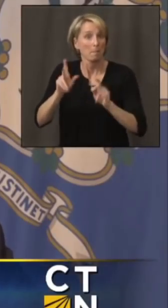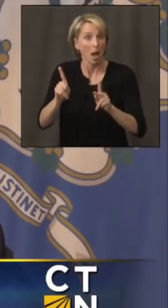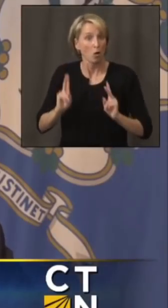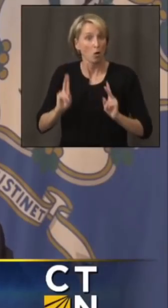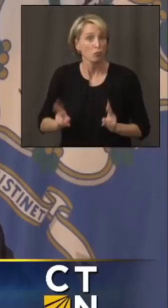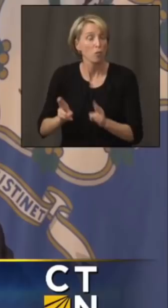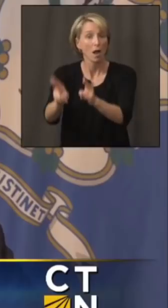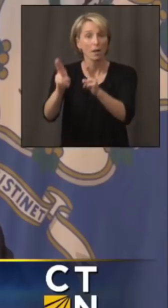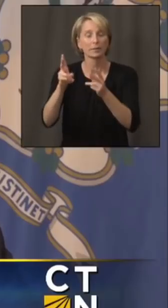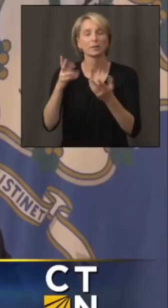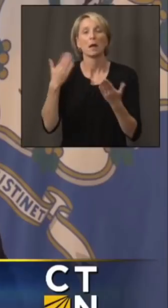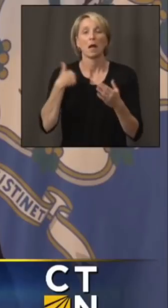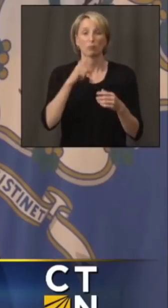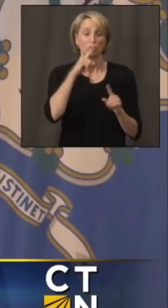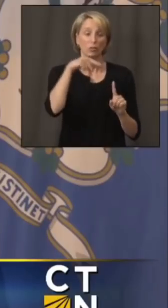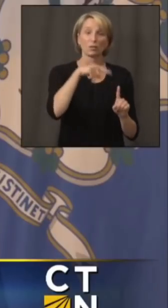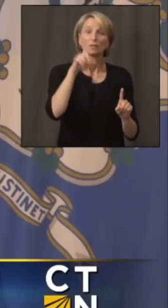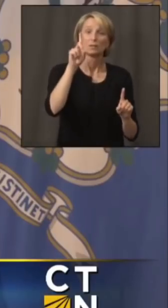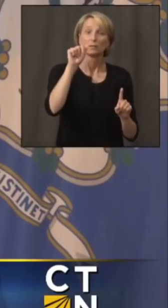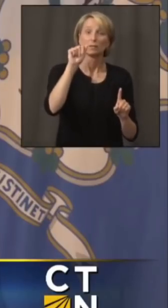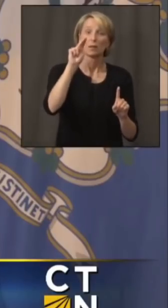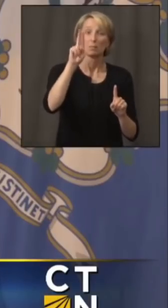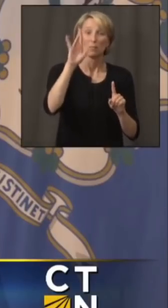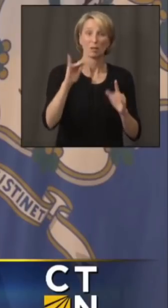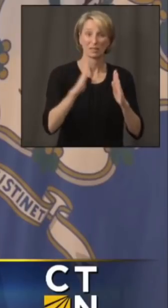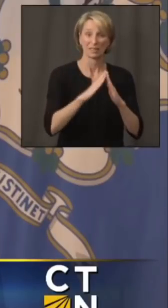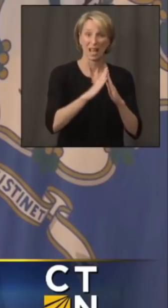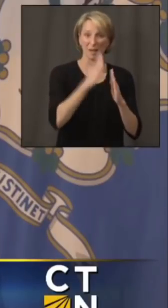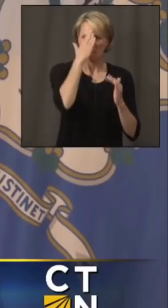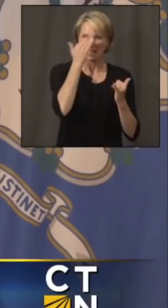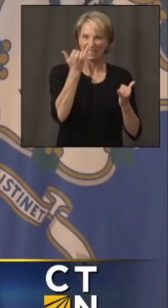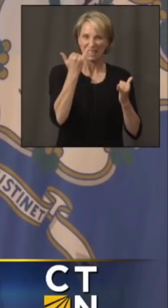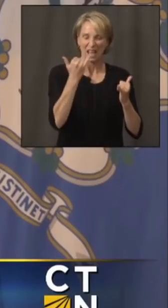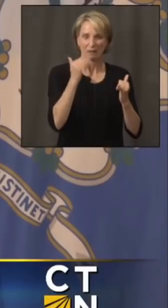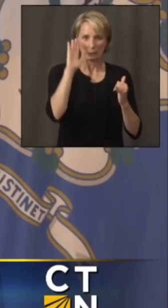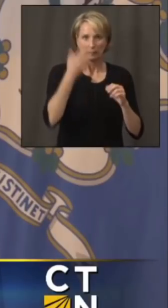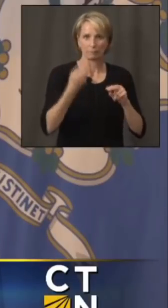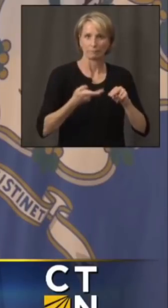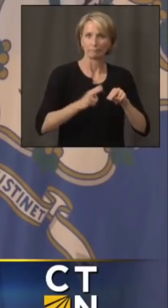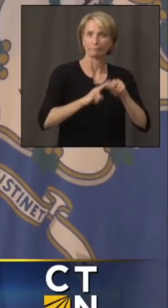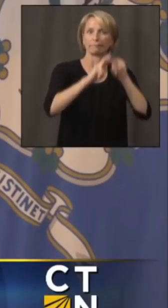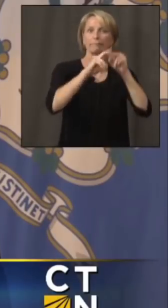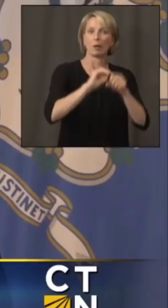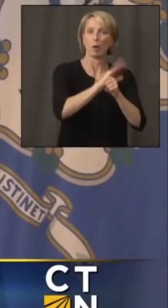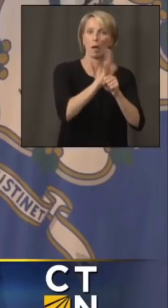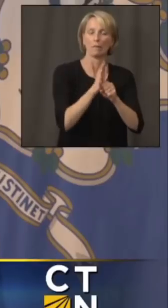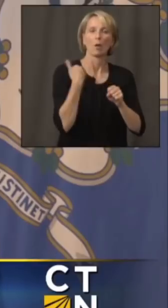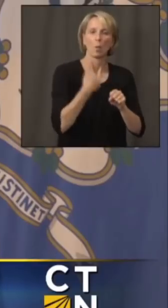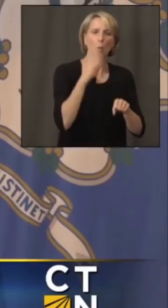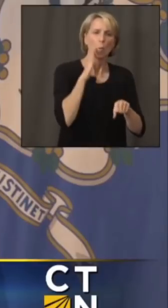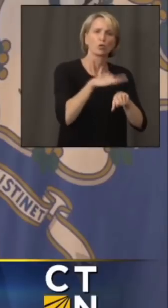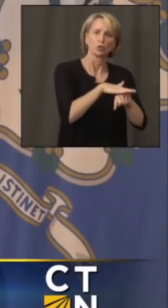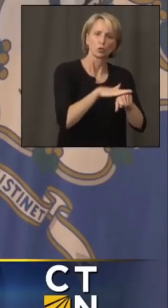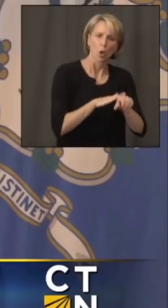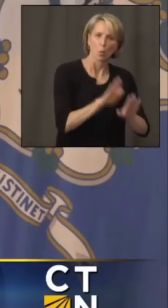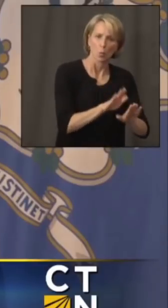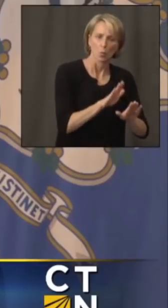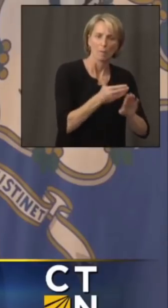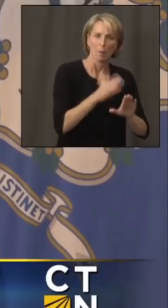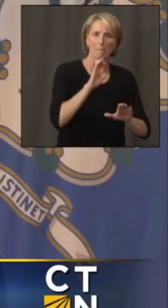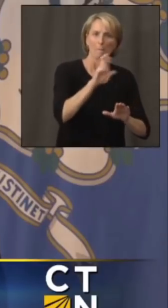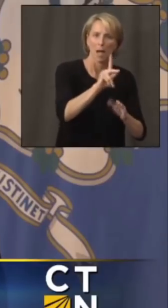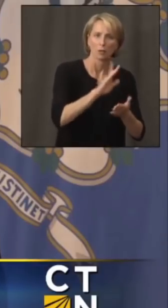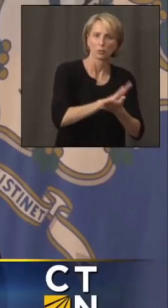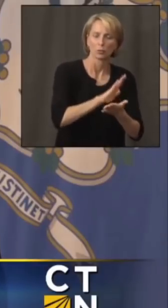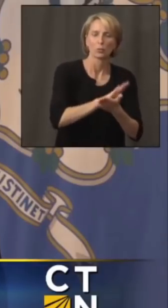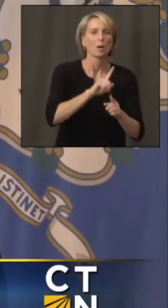slow things down in Danbury, given the nature of the situation in Danbury. But I'm doing everything I can to make sure these kids get an opportunity to